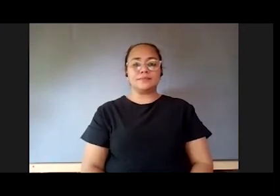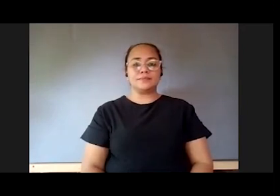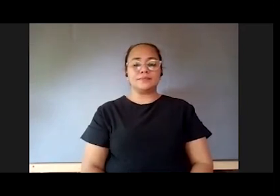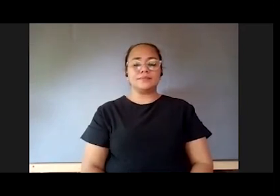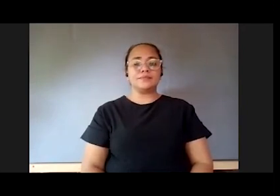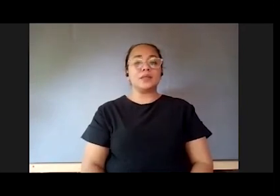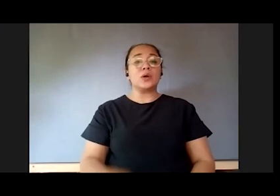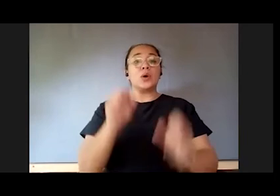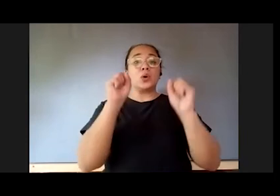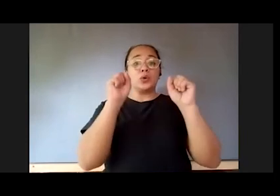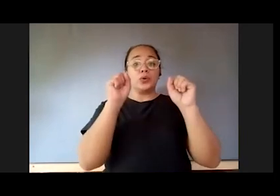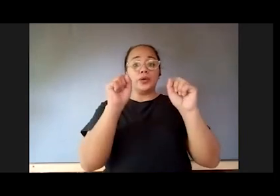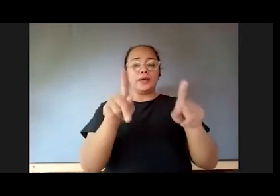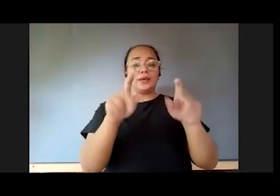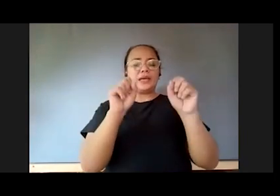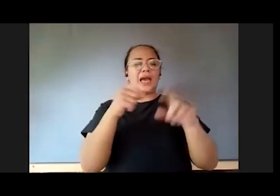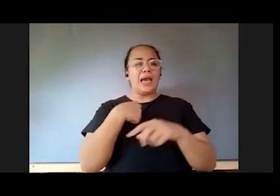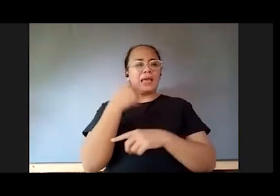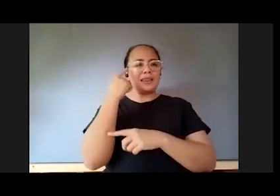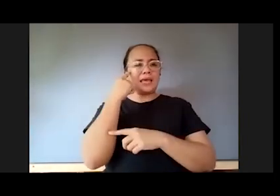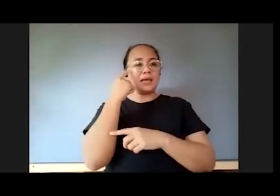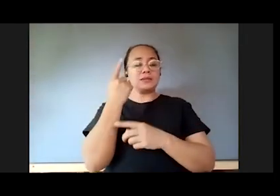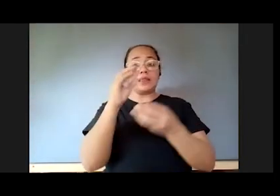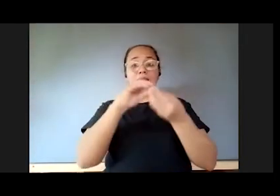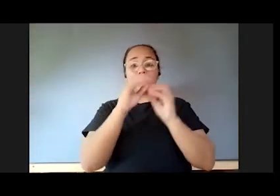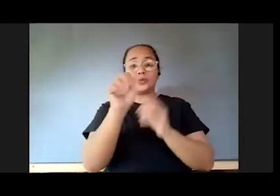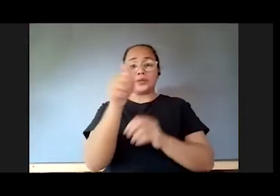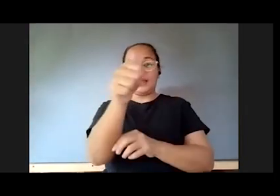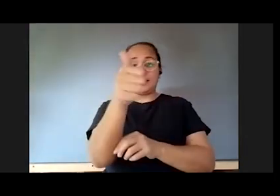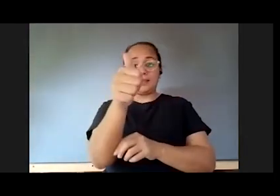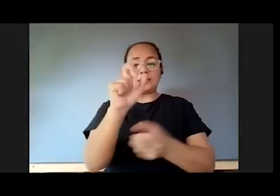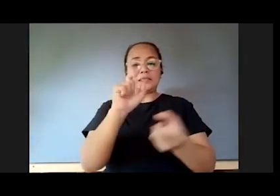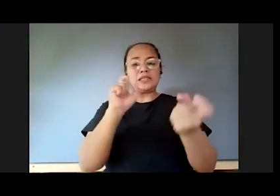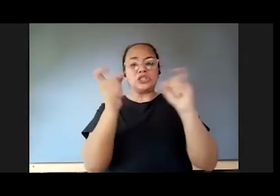Okay. I think for number 10, we need to change the grammar.